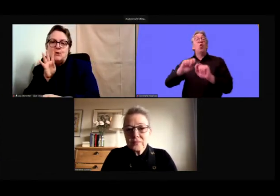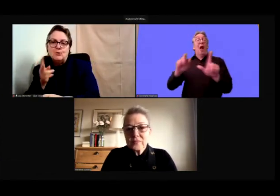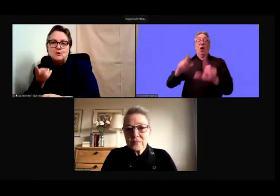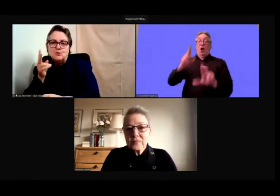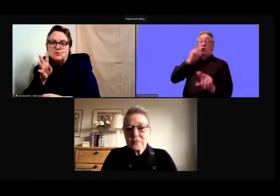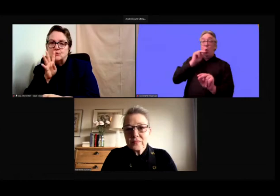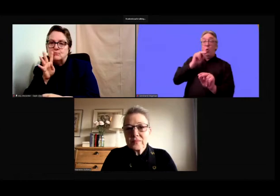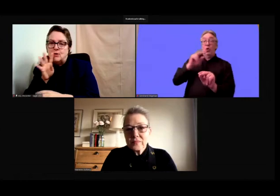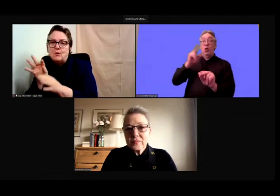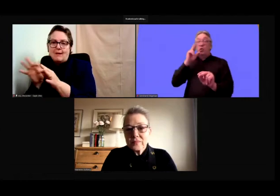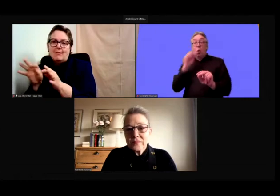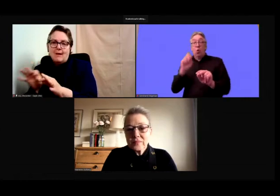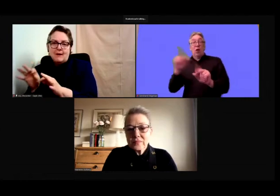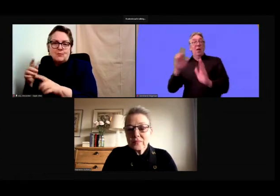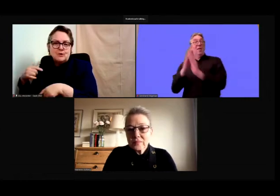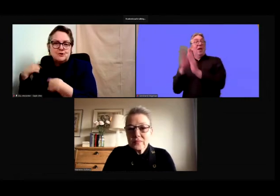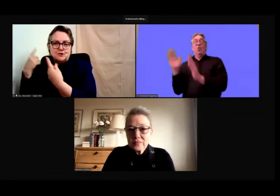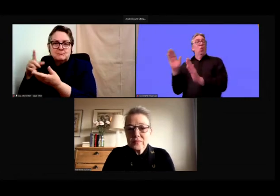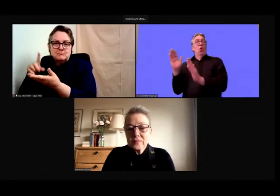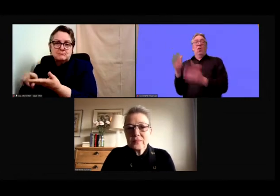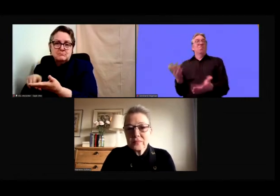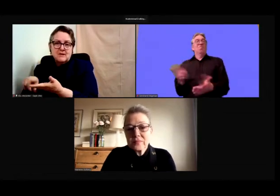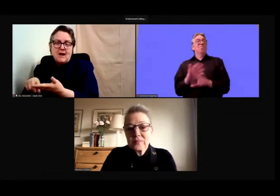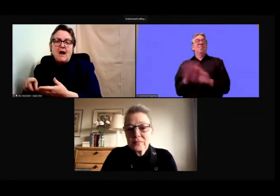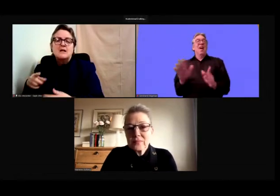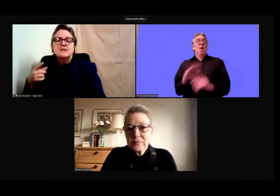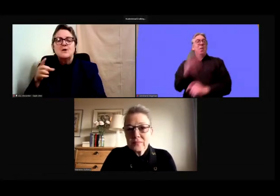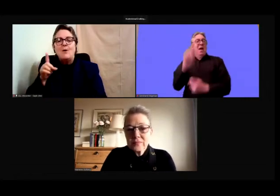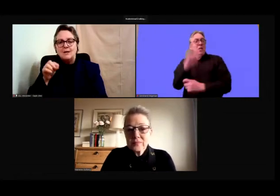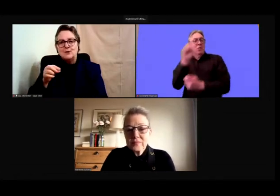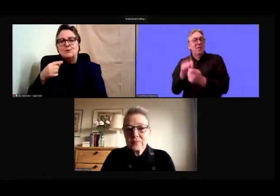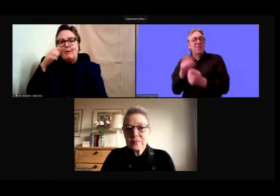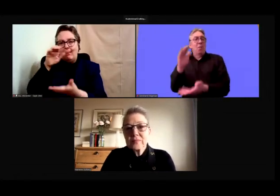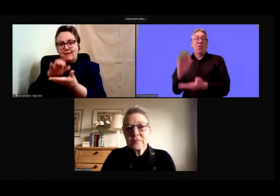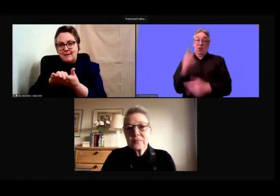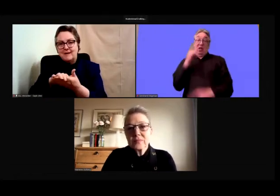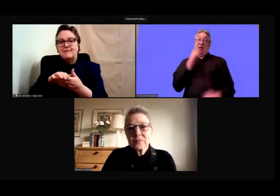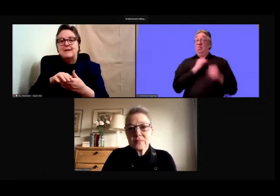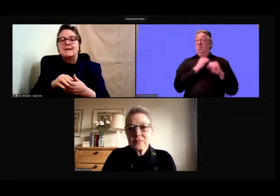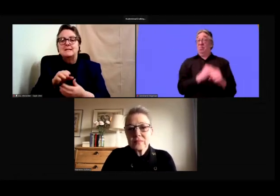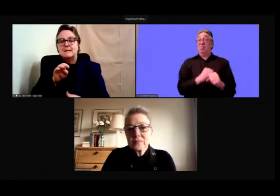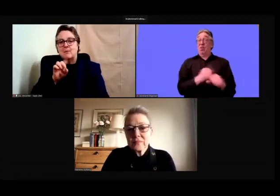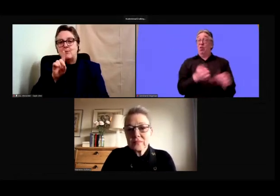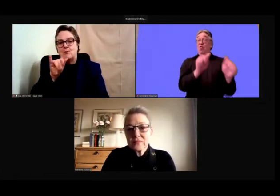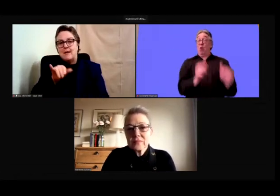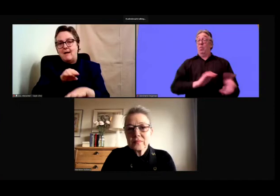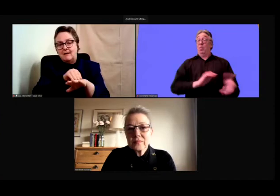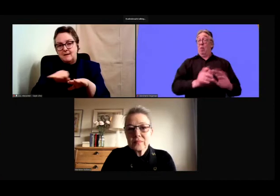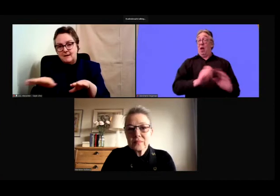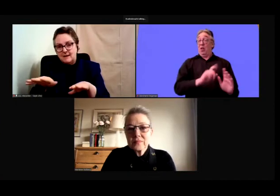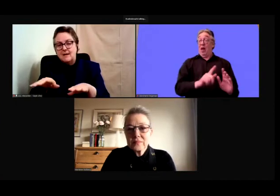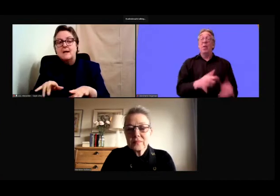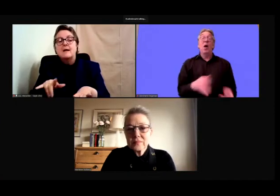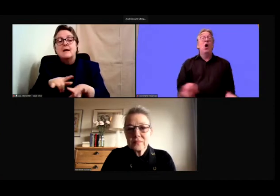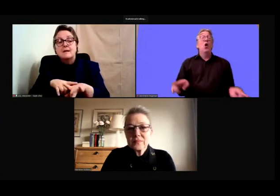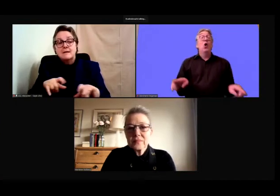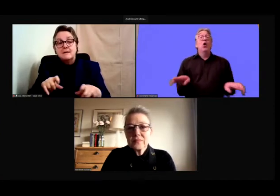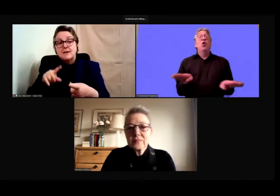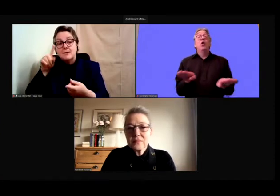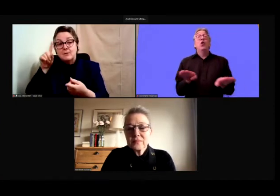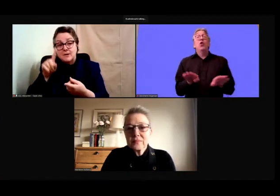I would argue that this is driven by the modality, having at the same time the reduced semantic specificity.